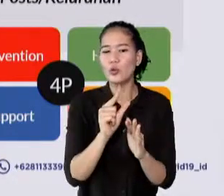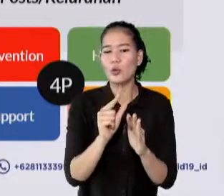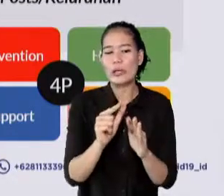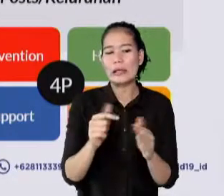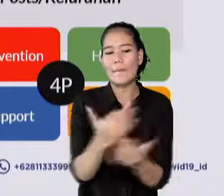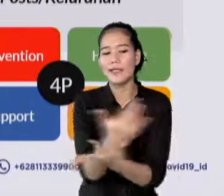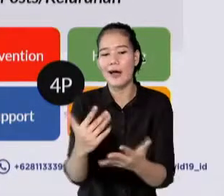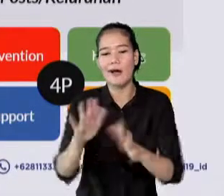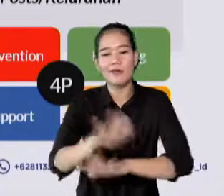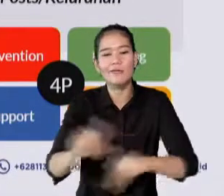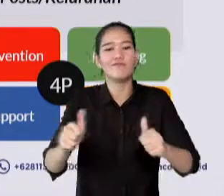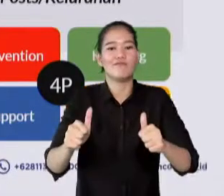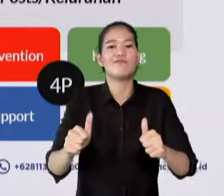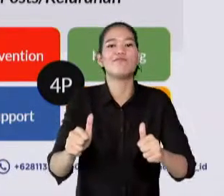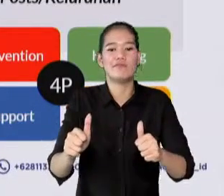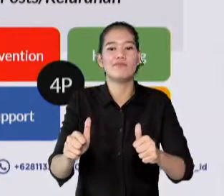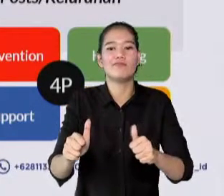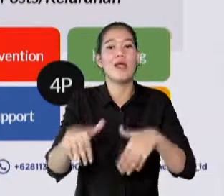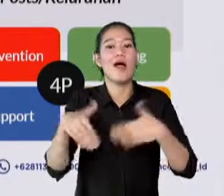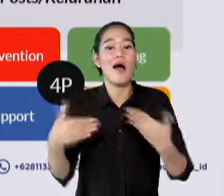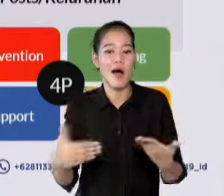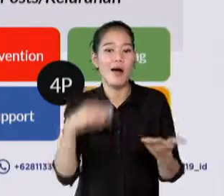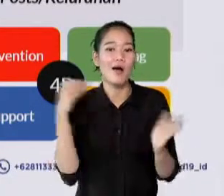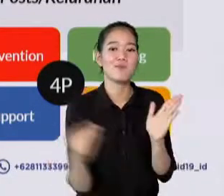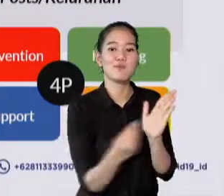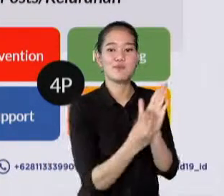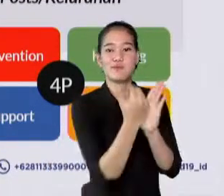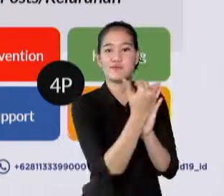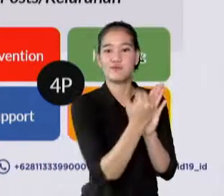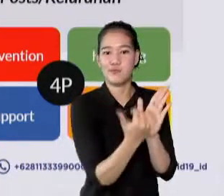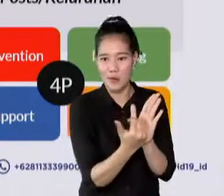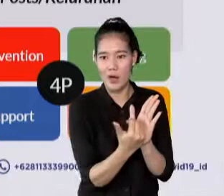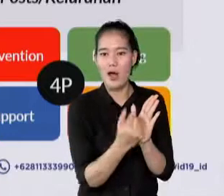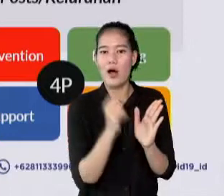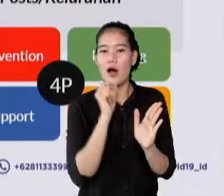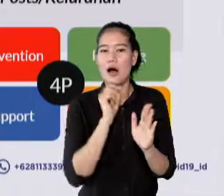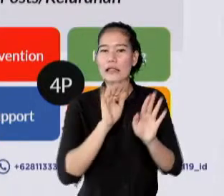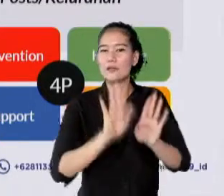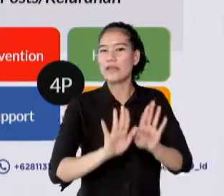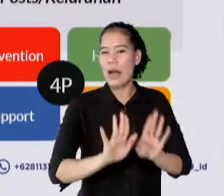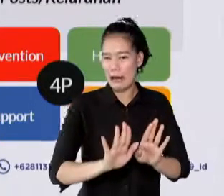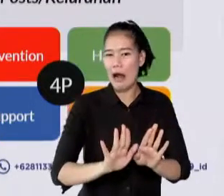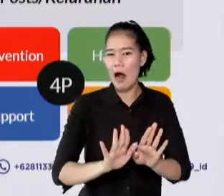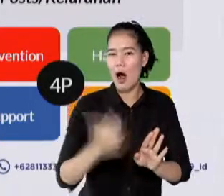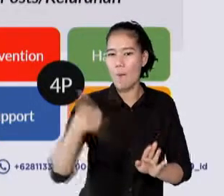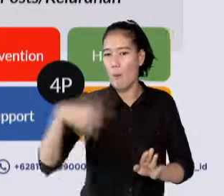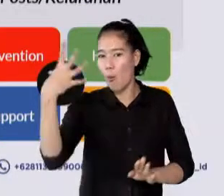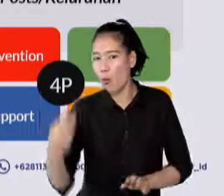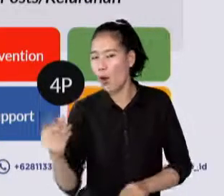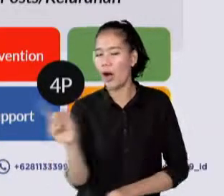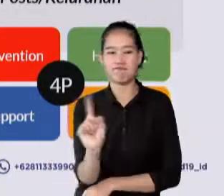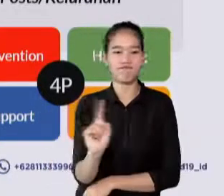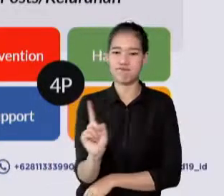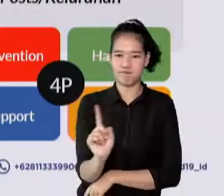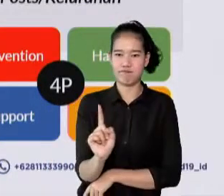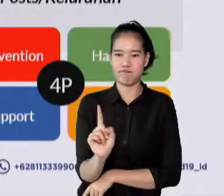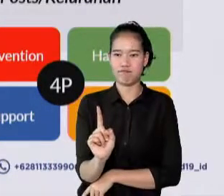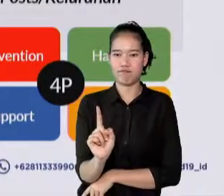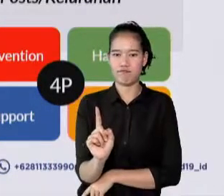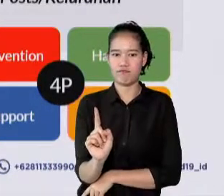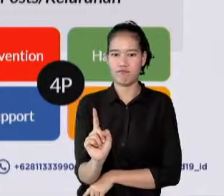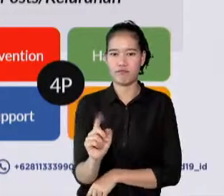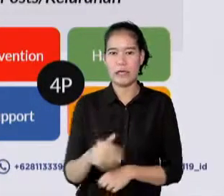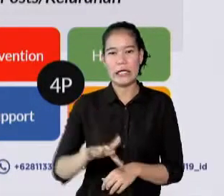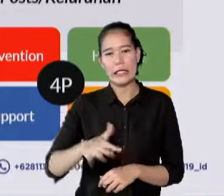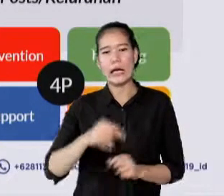health. Therefore, it stipulates the temporary prohibition of mudik, which take effect from the 6th